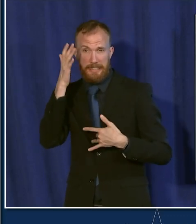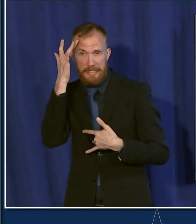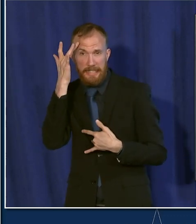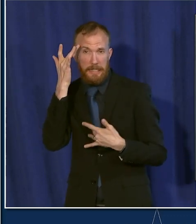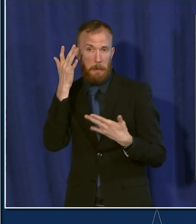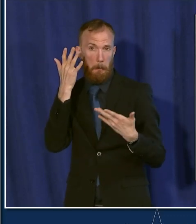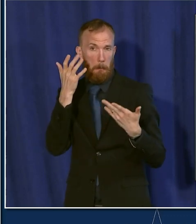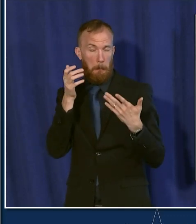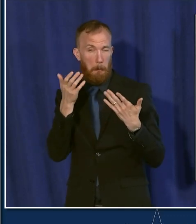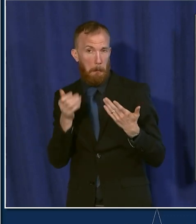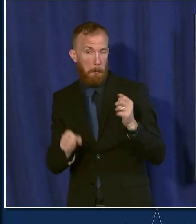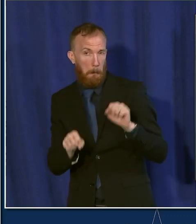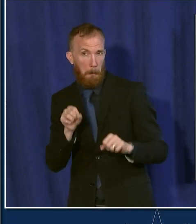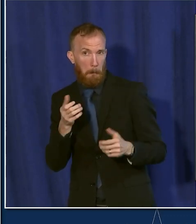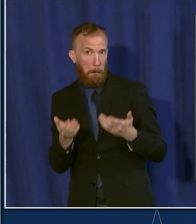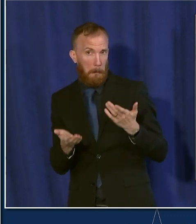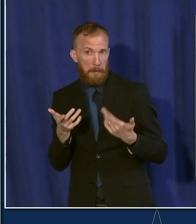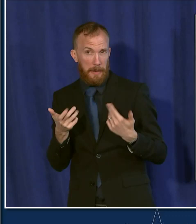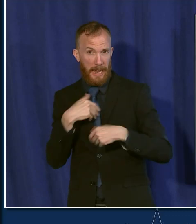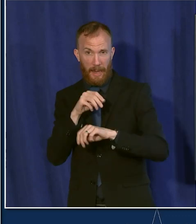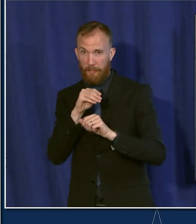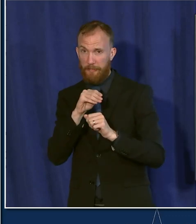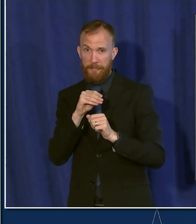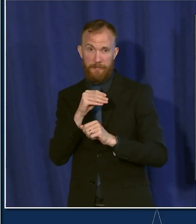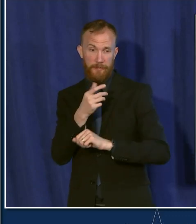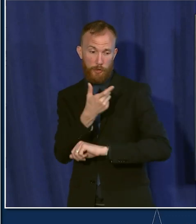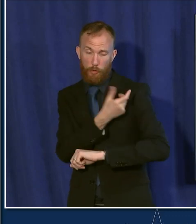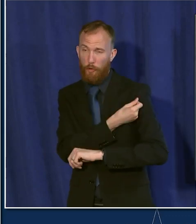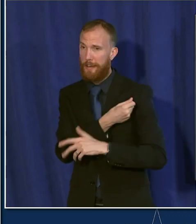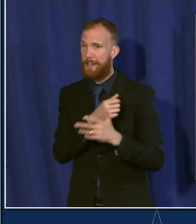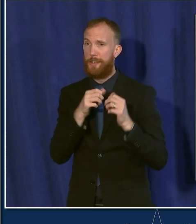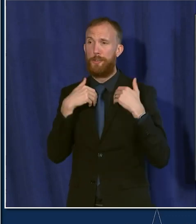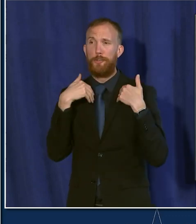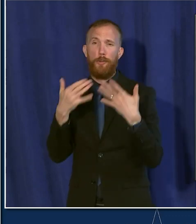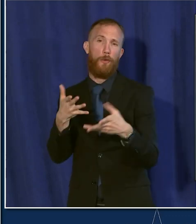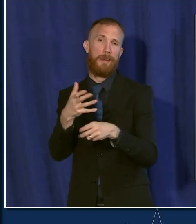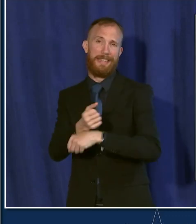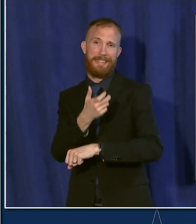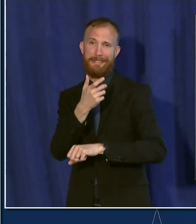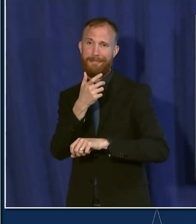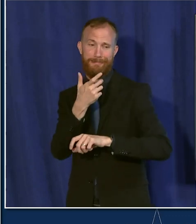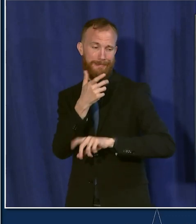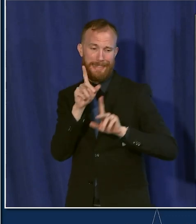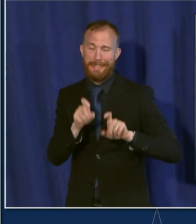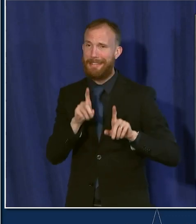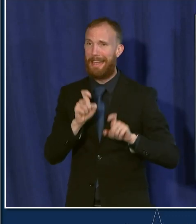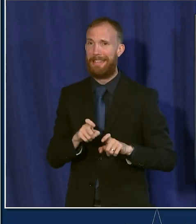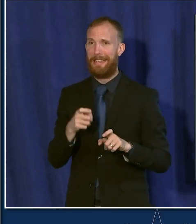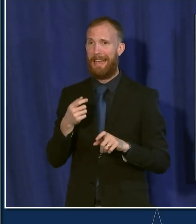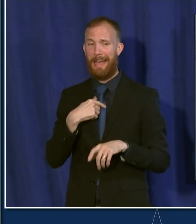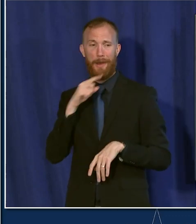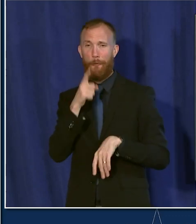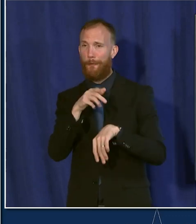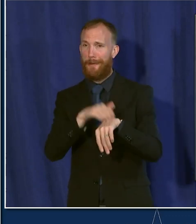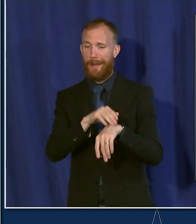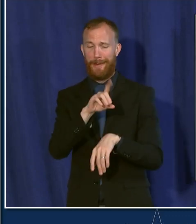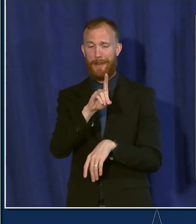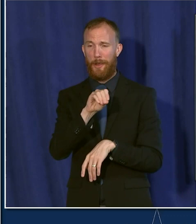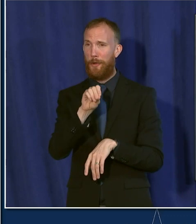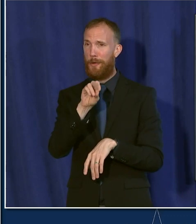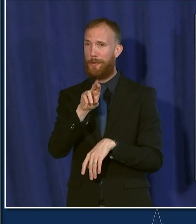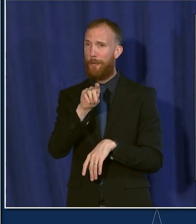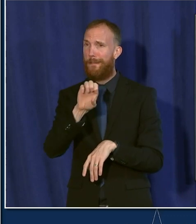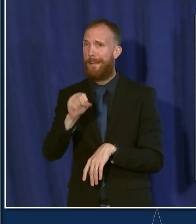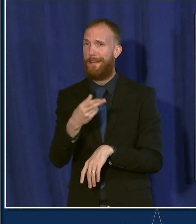widely available. I ordered one on DoorDash the other day to see if I could do it, because we want, you know, whether you're vaccinated or not, if you're having